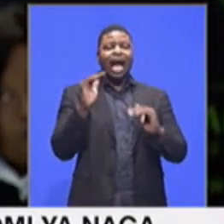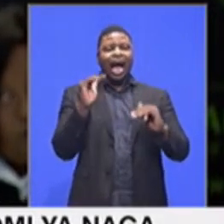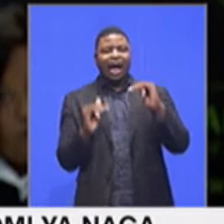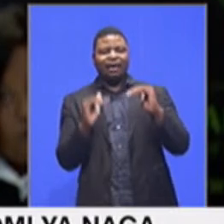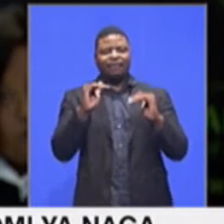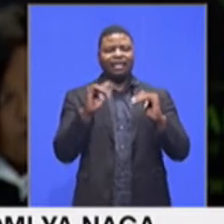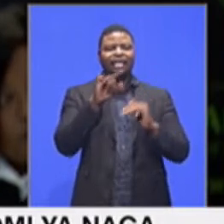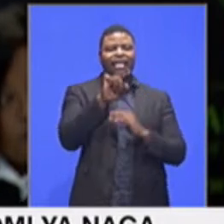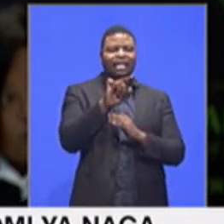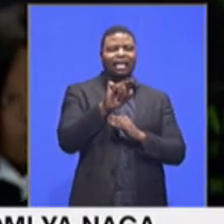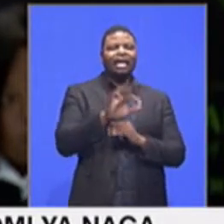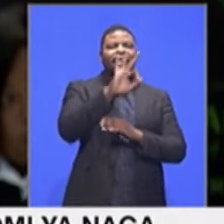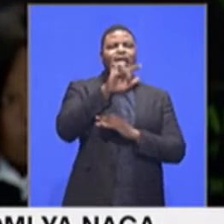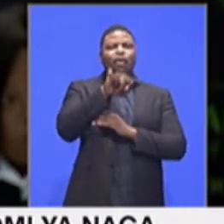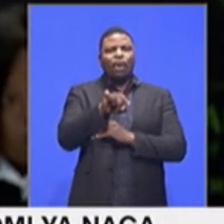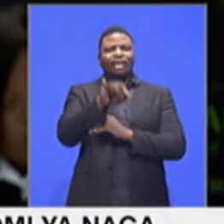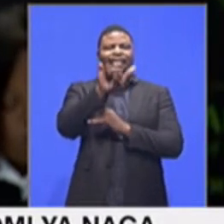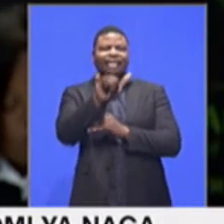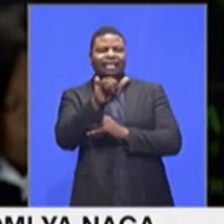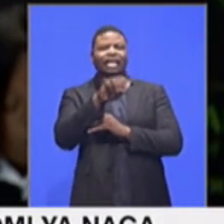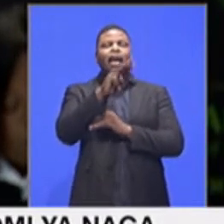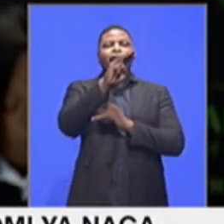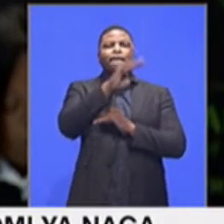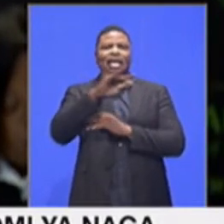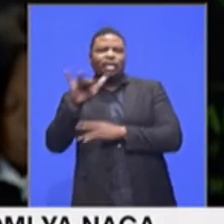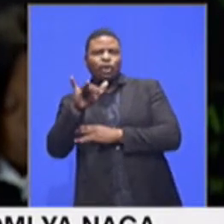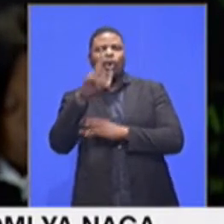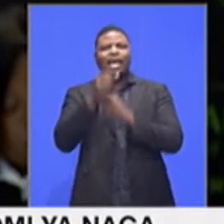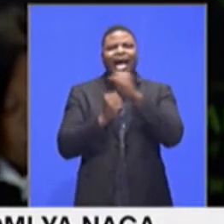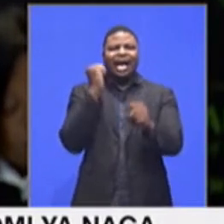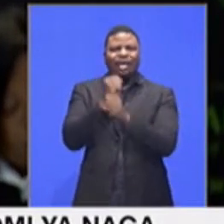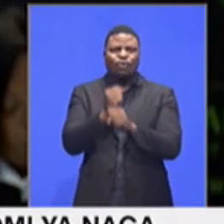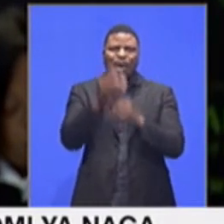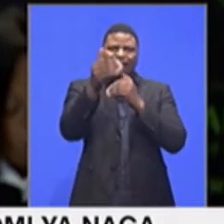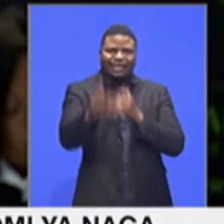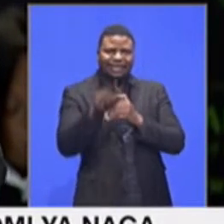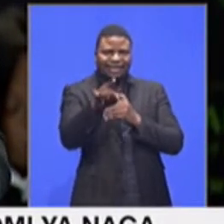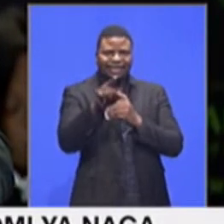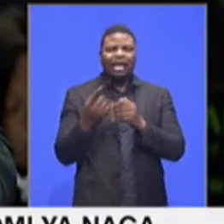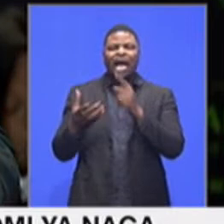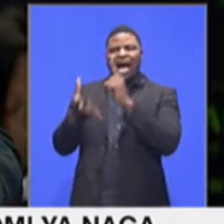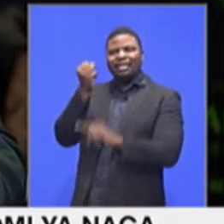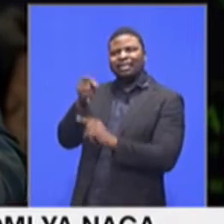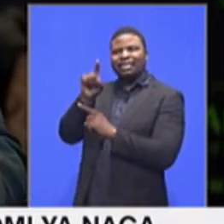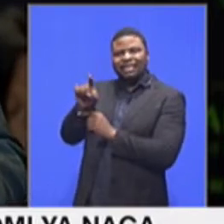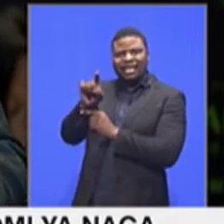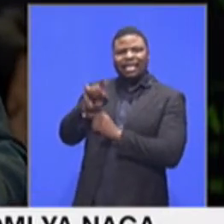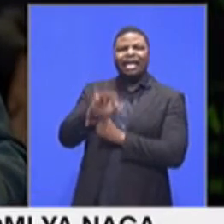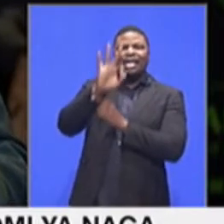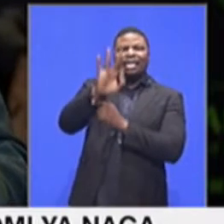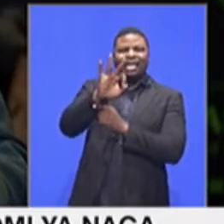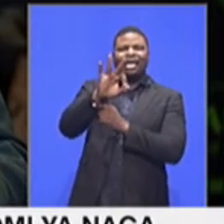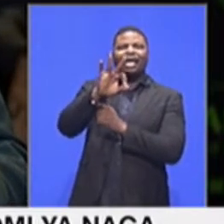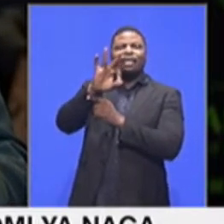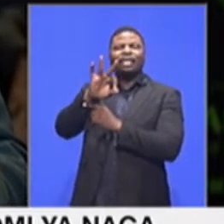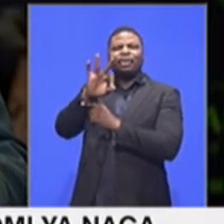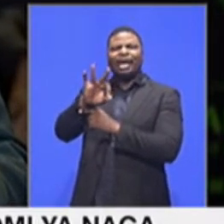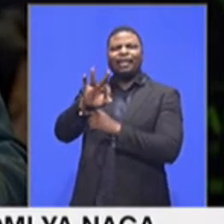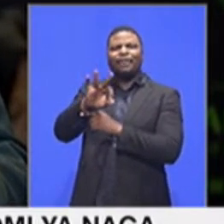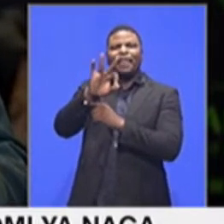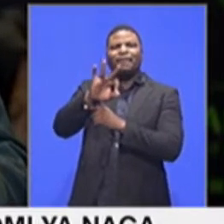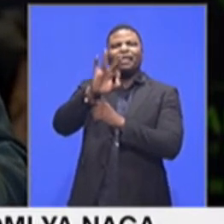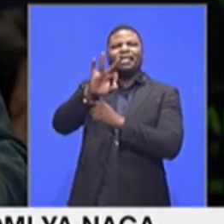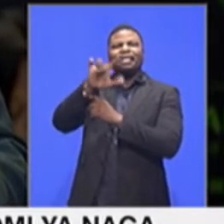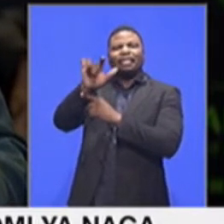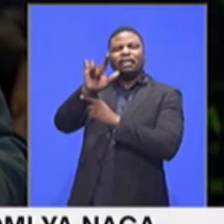366.8 billion annually over the medium term, reaching 397.1 billion in